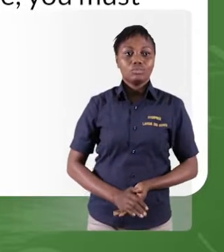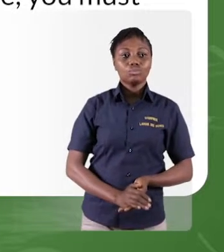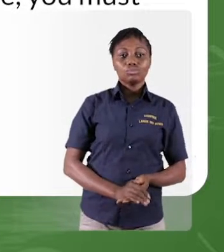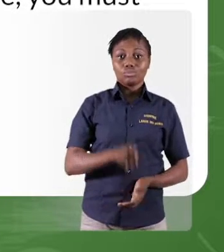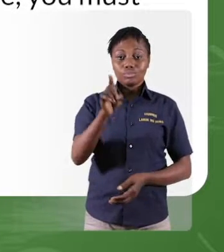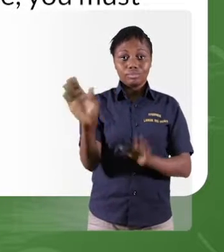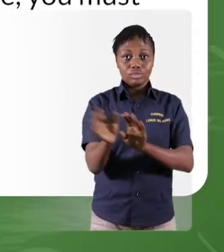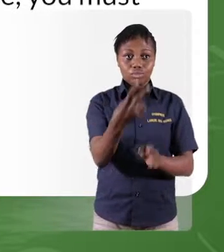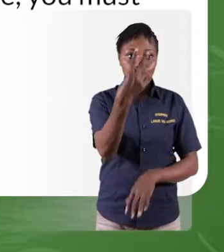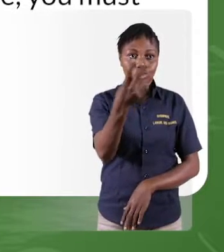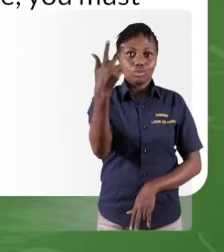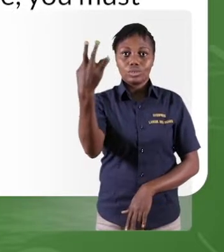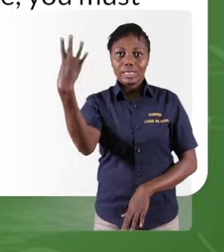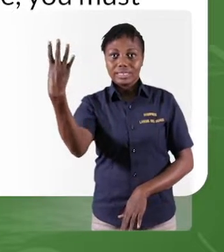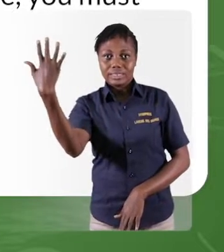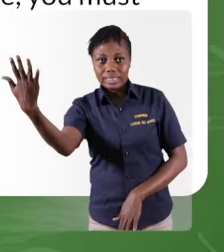and 6.